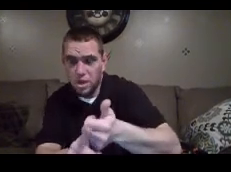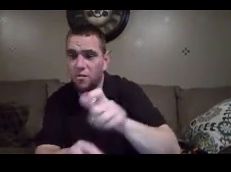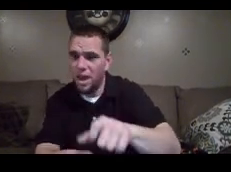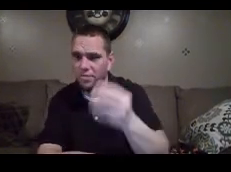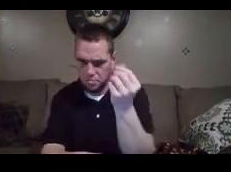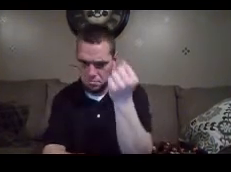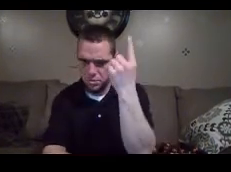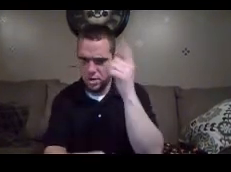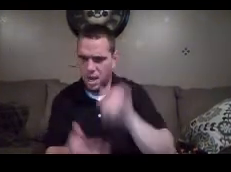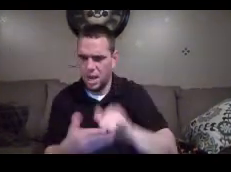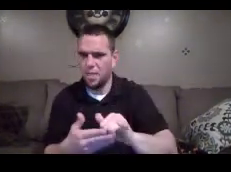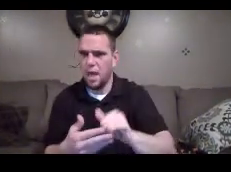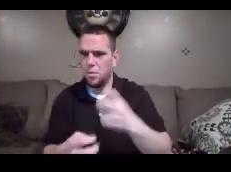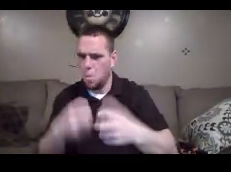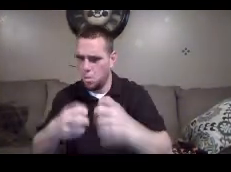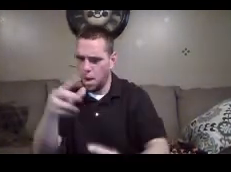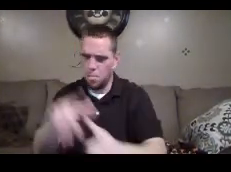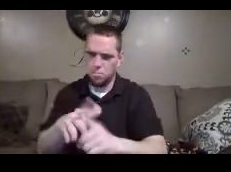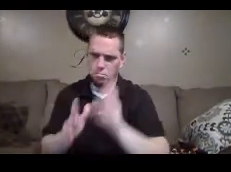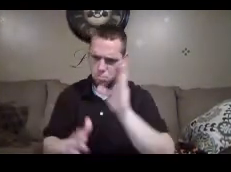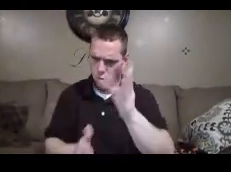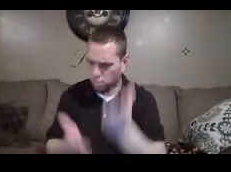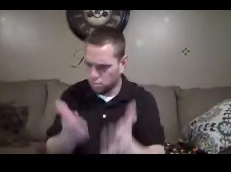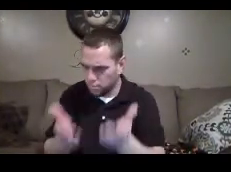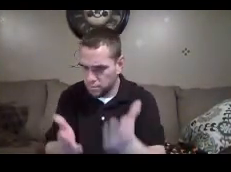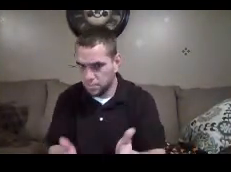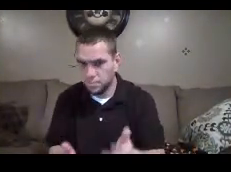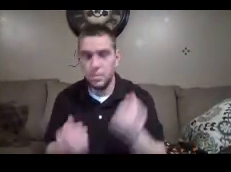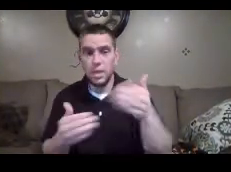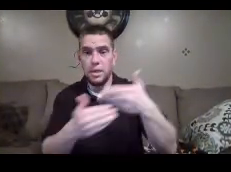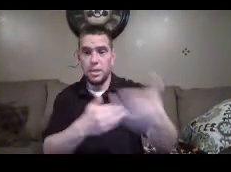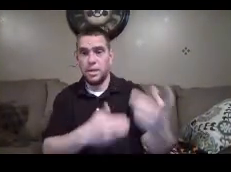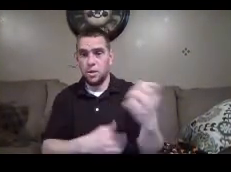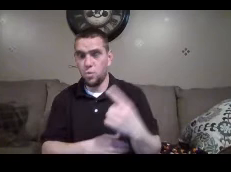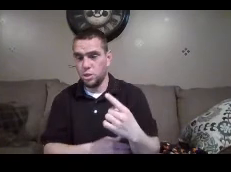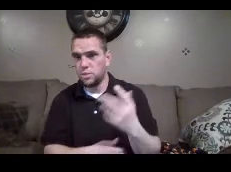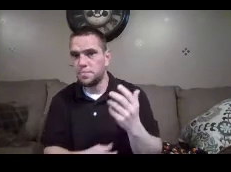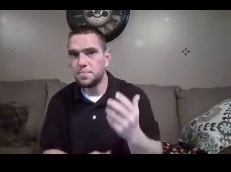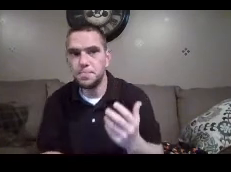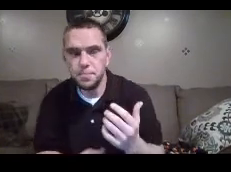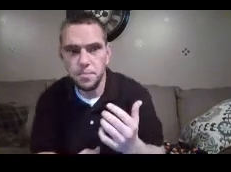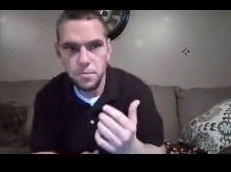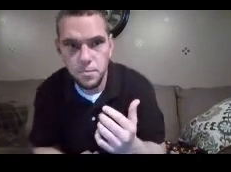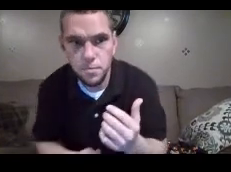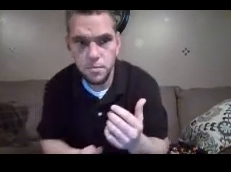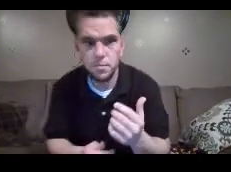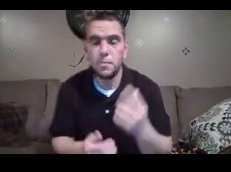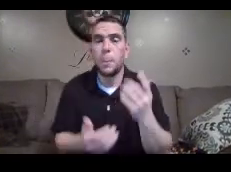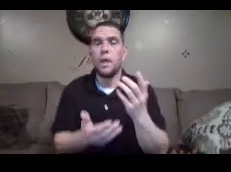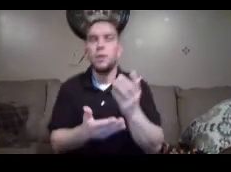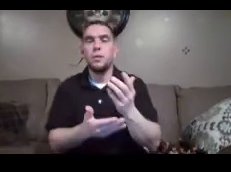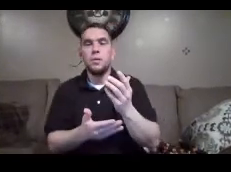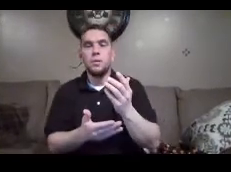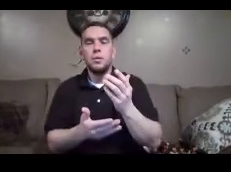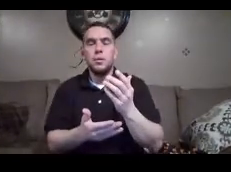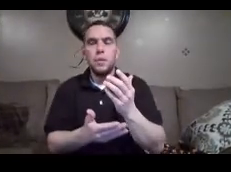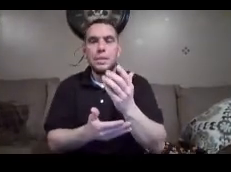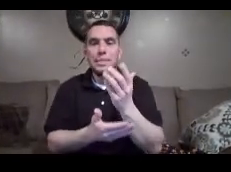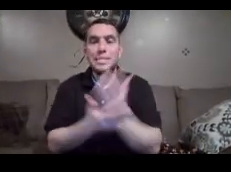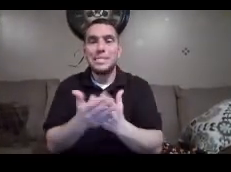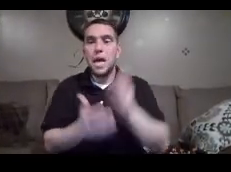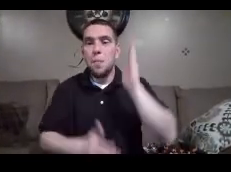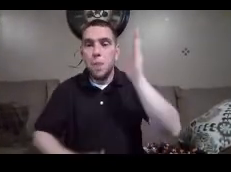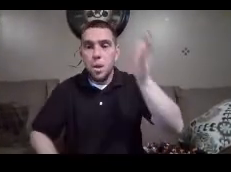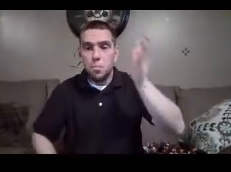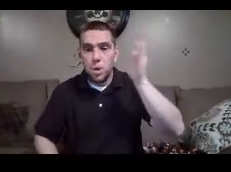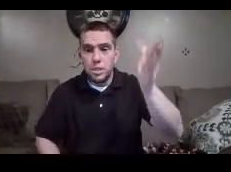Next question. How would you advise making virtual presentations accessible? For example, some presentations may not